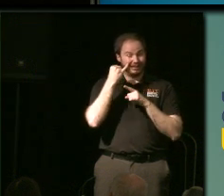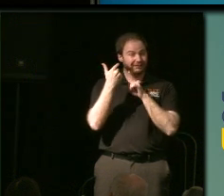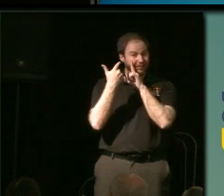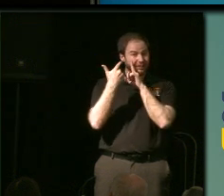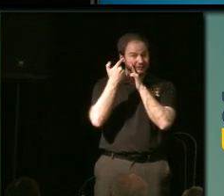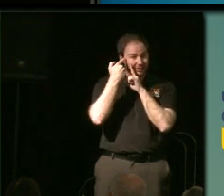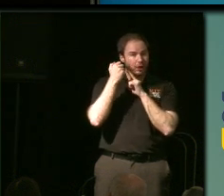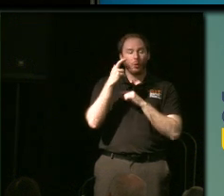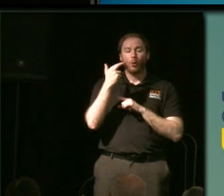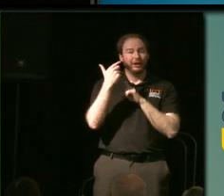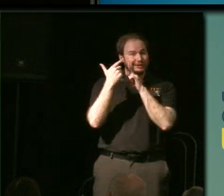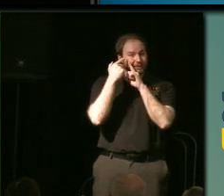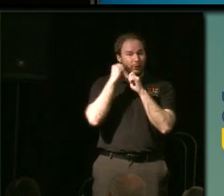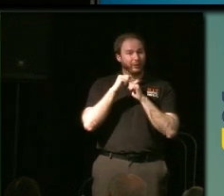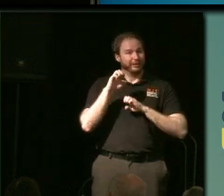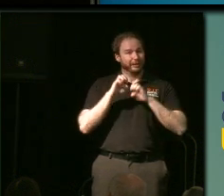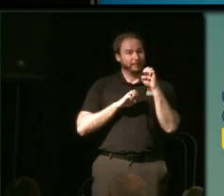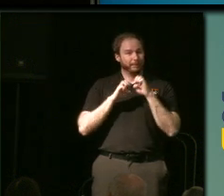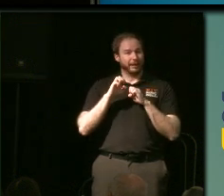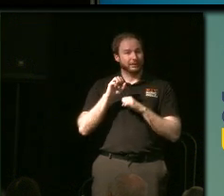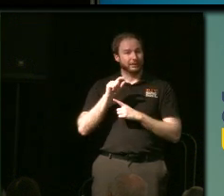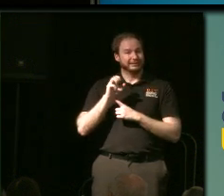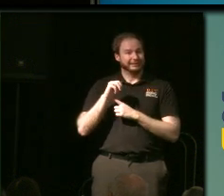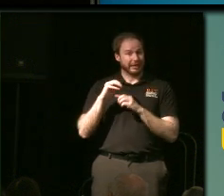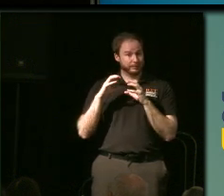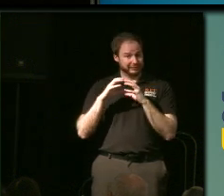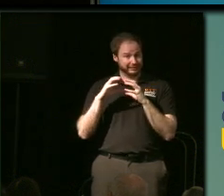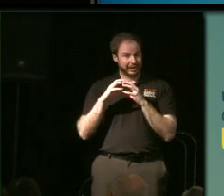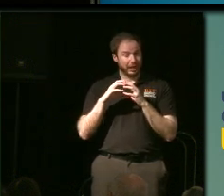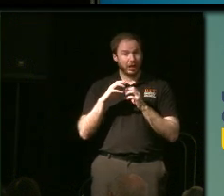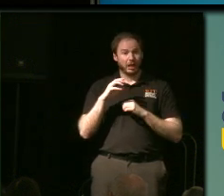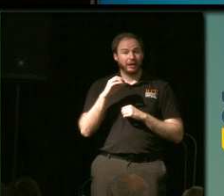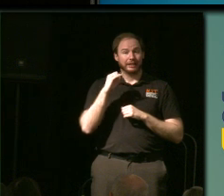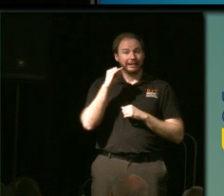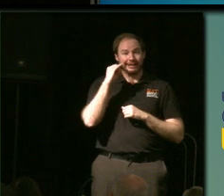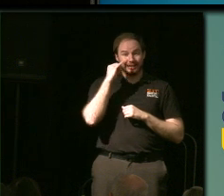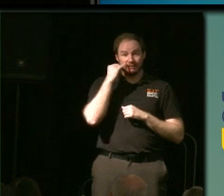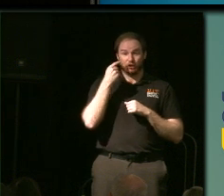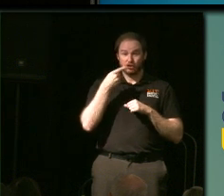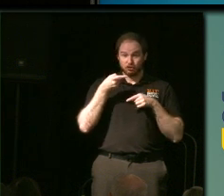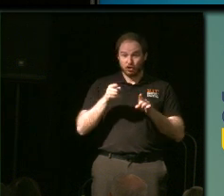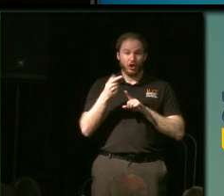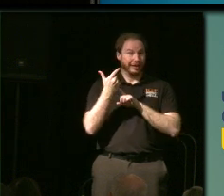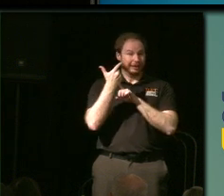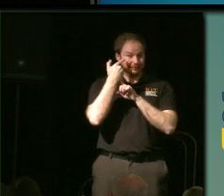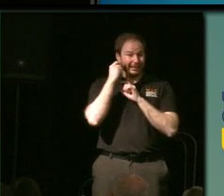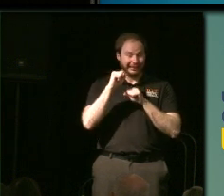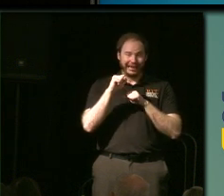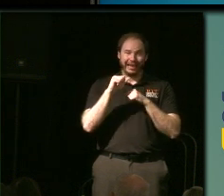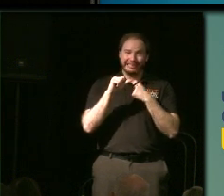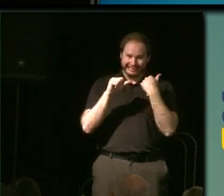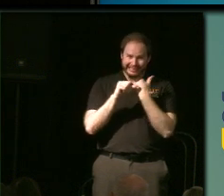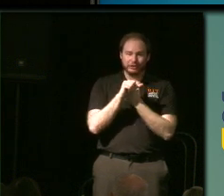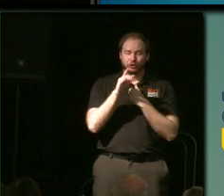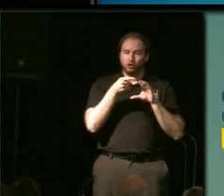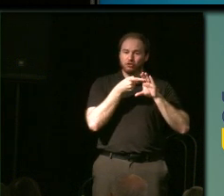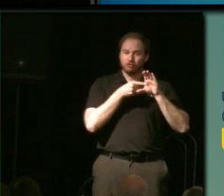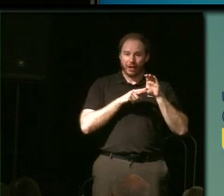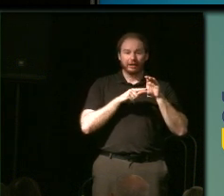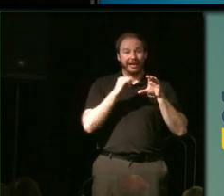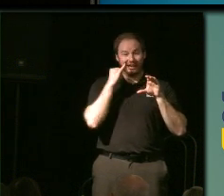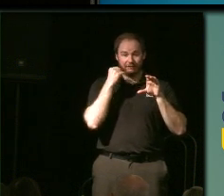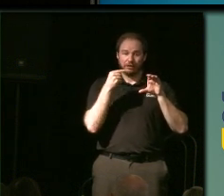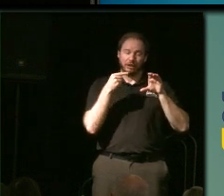injective experimental stem cell, one, could it injure the retina? And two, would it make you ineligible for